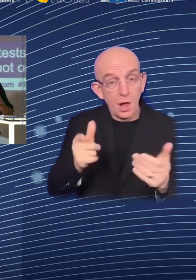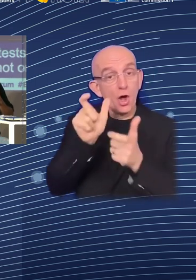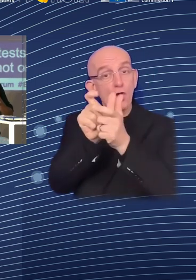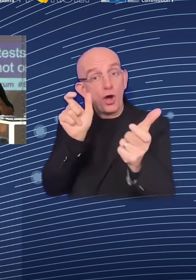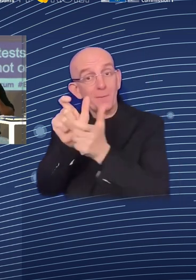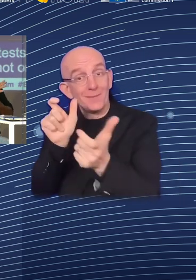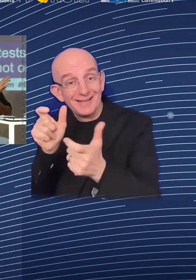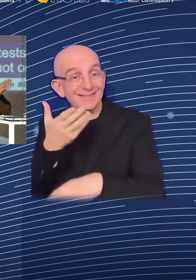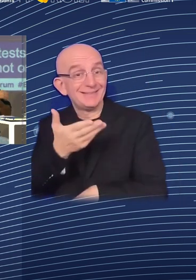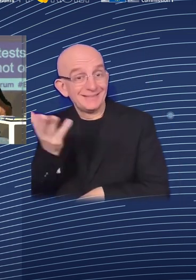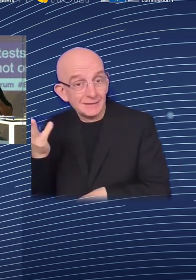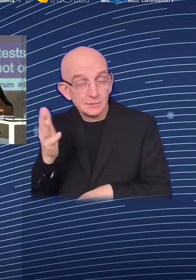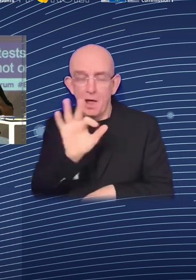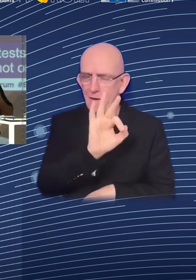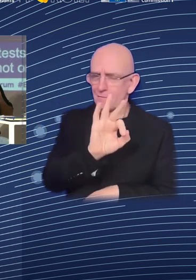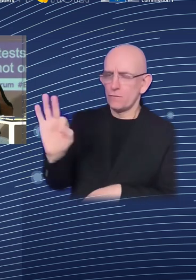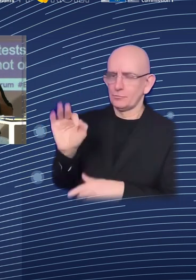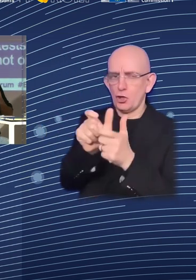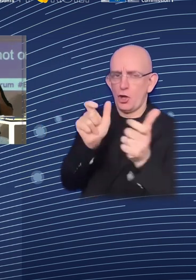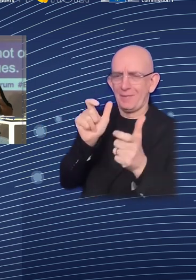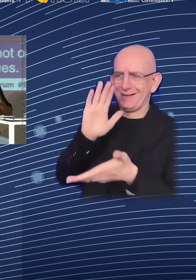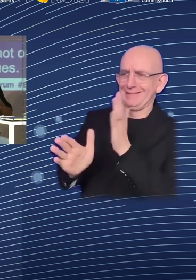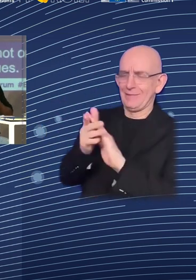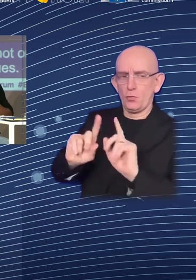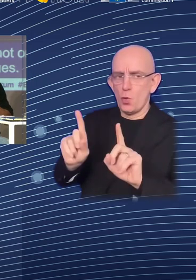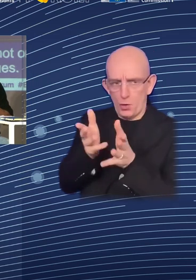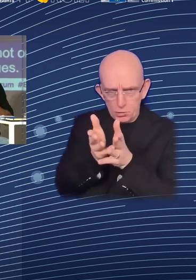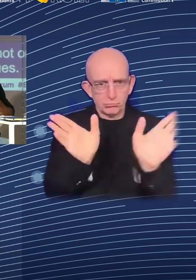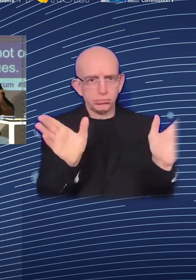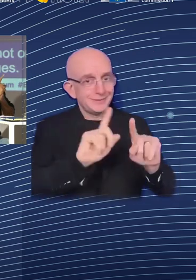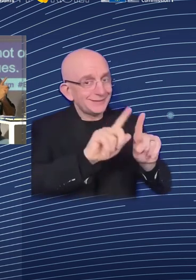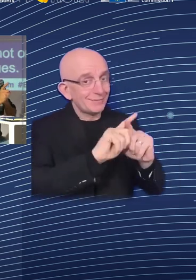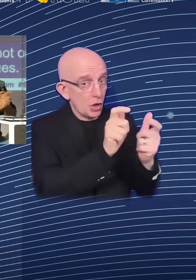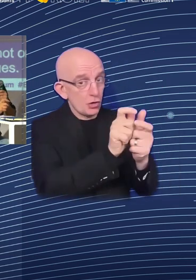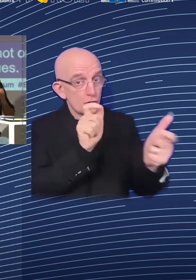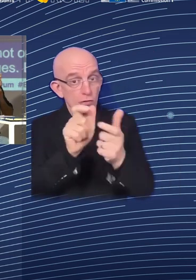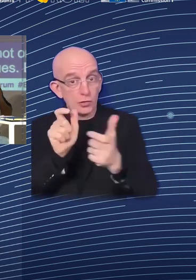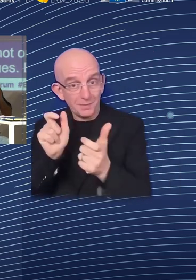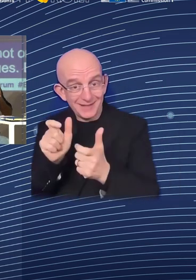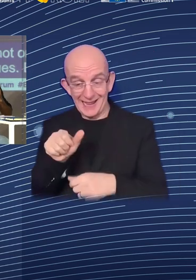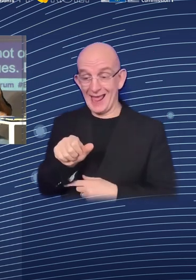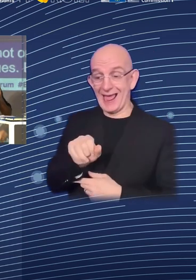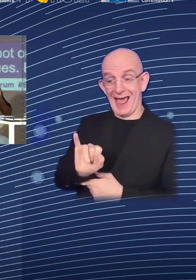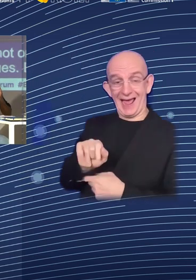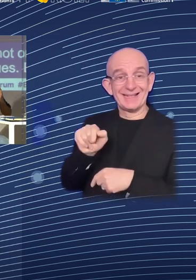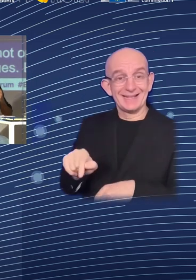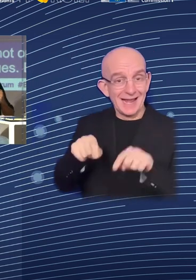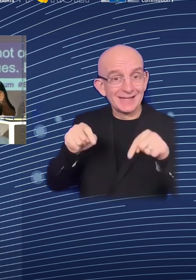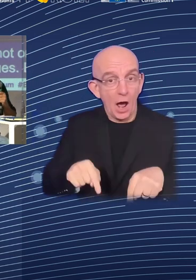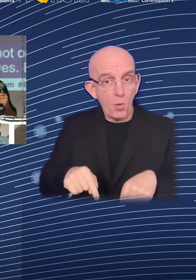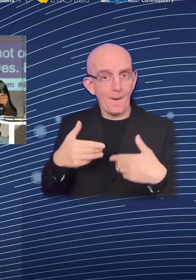these issues. Before, 5 years ago, it was on data, and today it's not data, it's AI. But there is some links between data